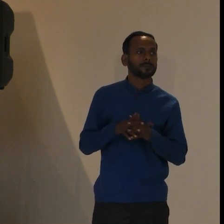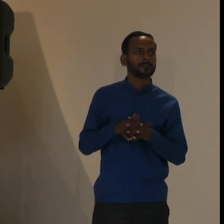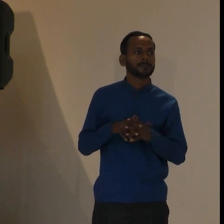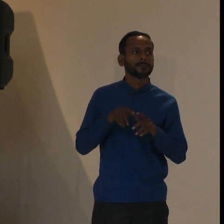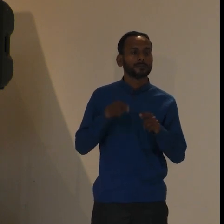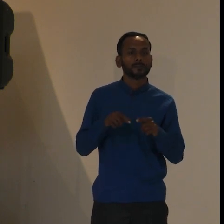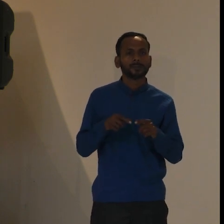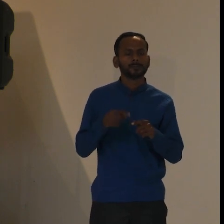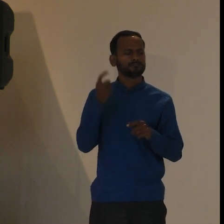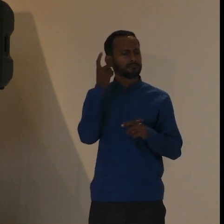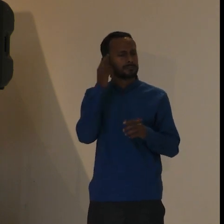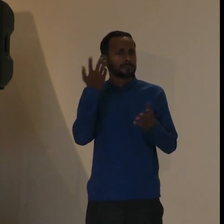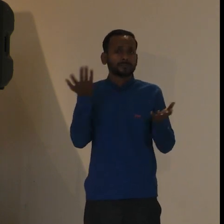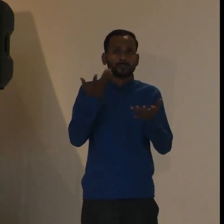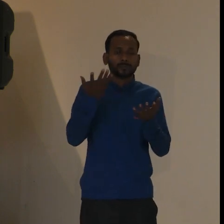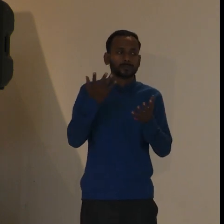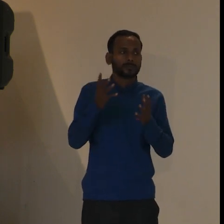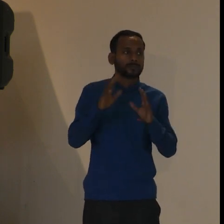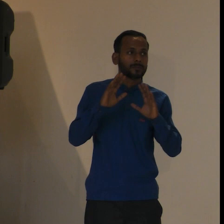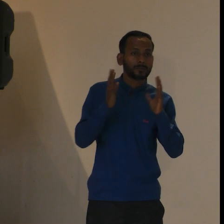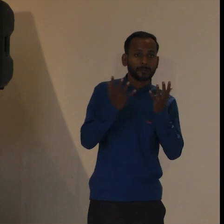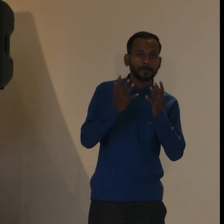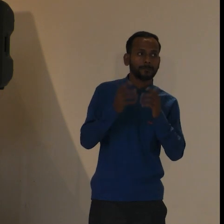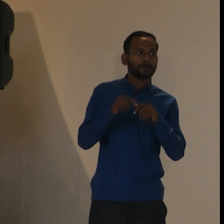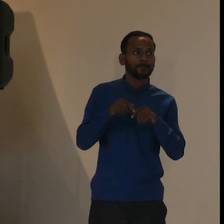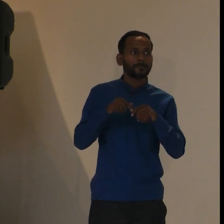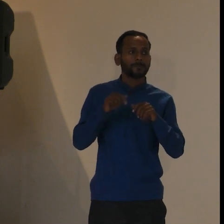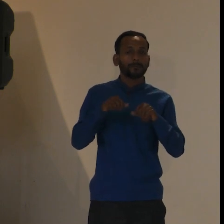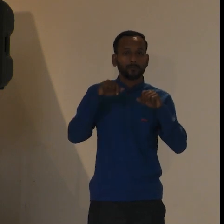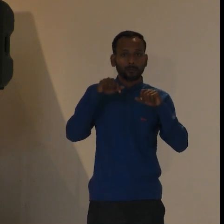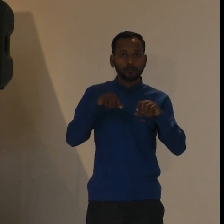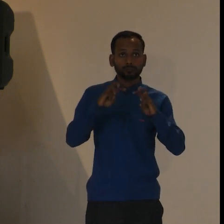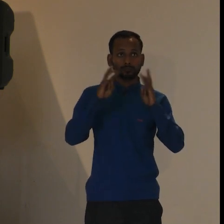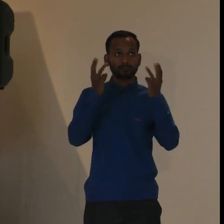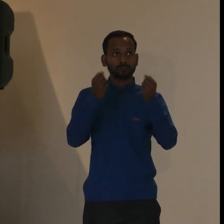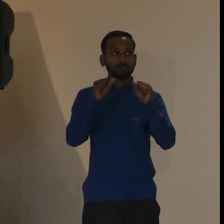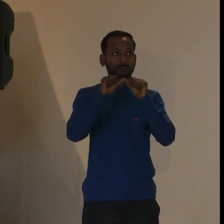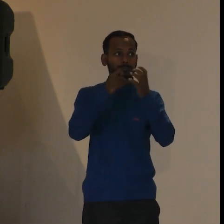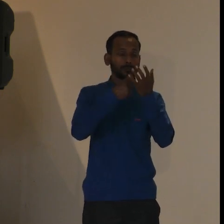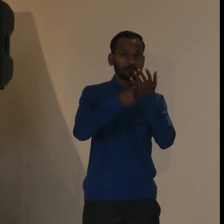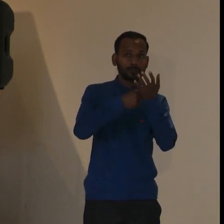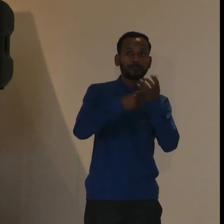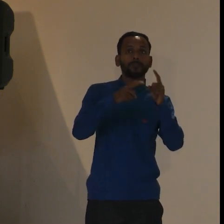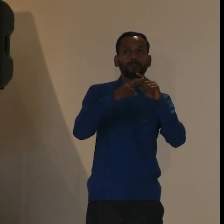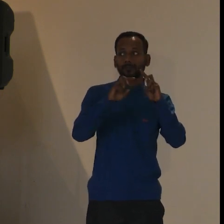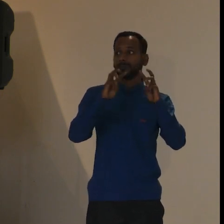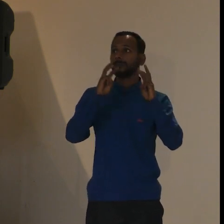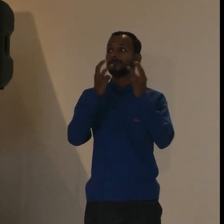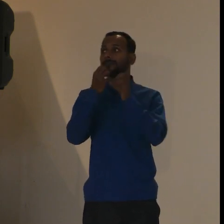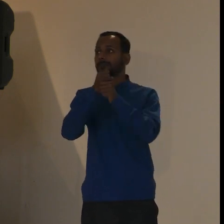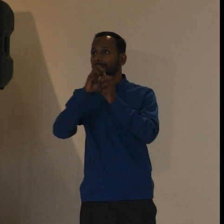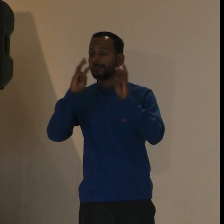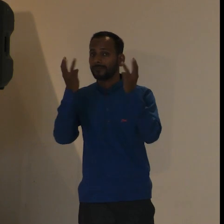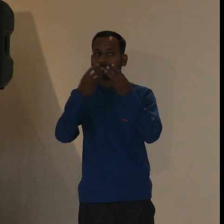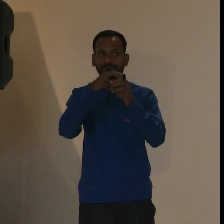just immersive experience in various forms. Yes, we are in this wonderful art gallery, so a lot of our senses are being tingled at the